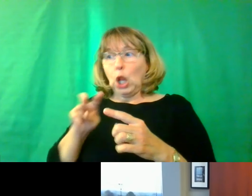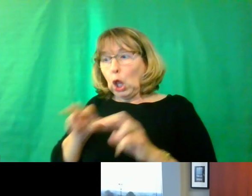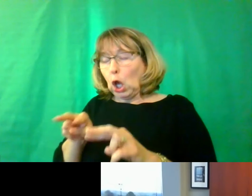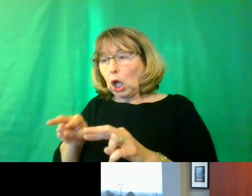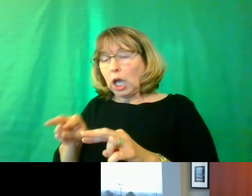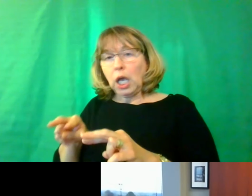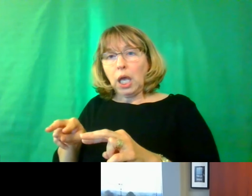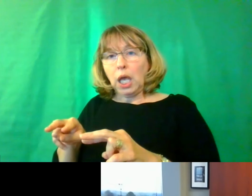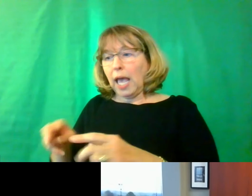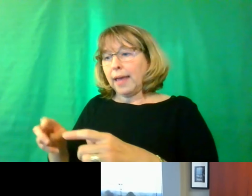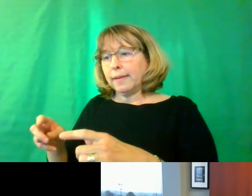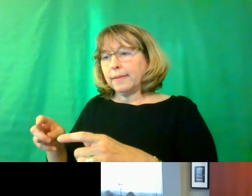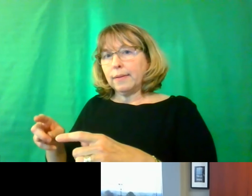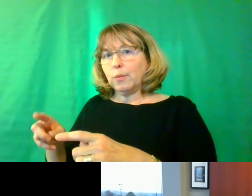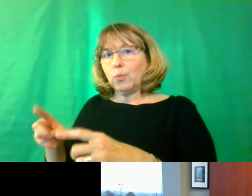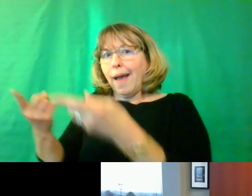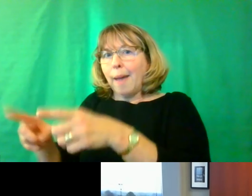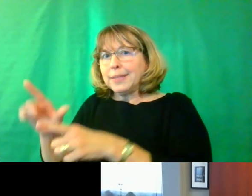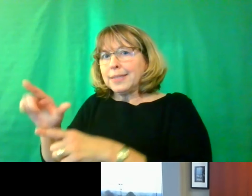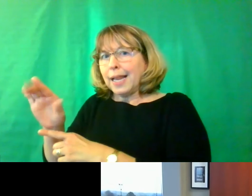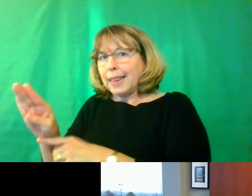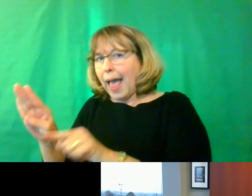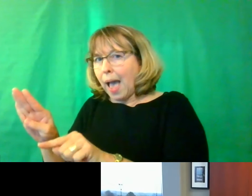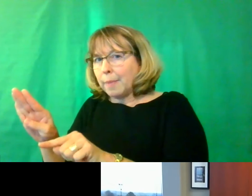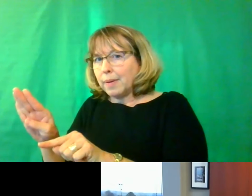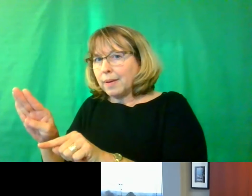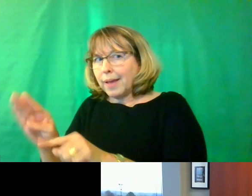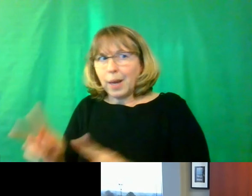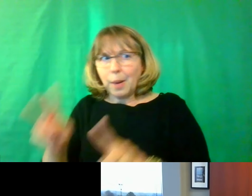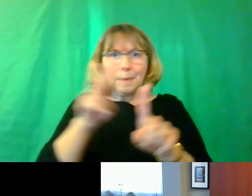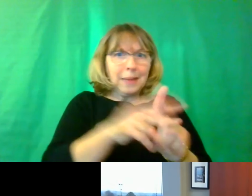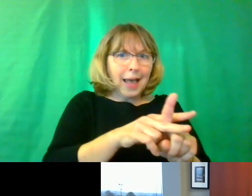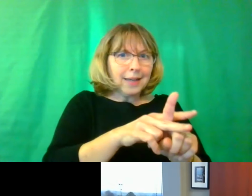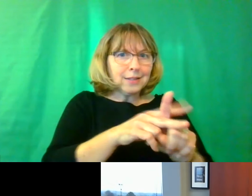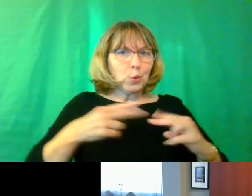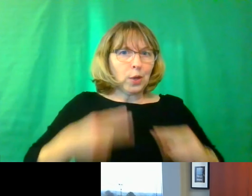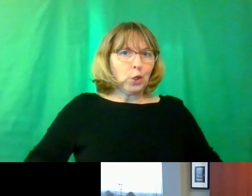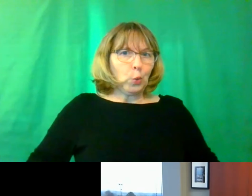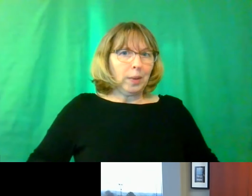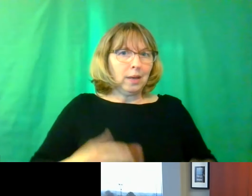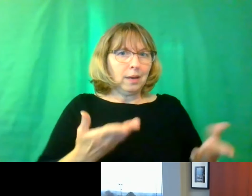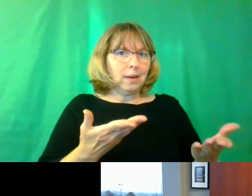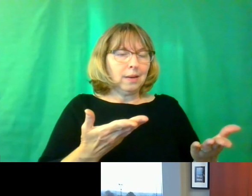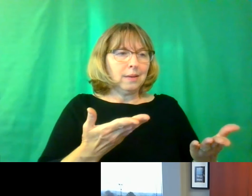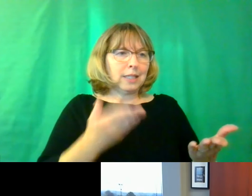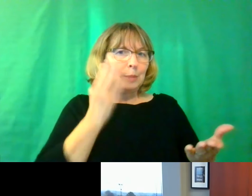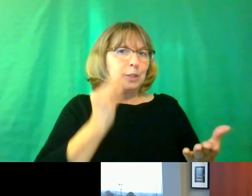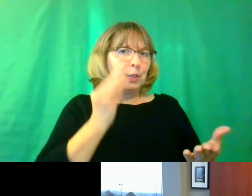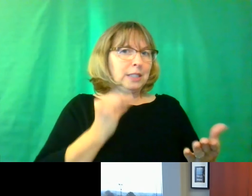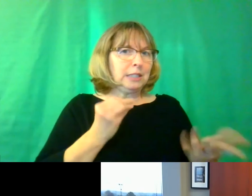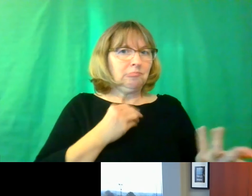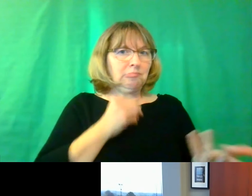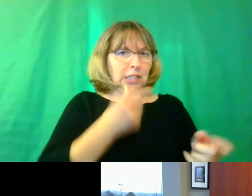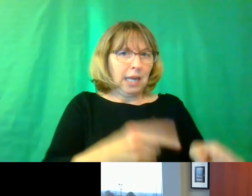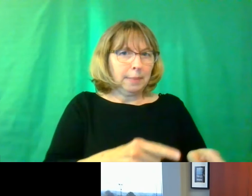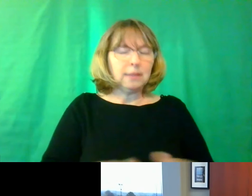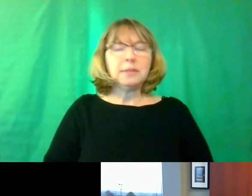very concerned about that. Yeah. And then I'll just ask one last question, and it goes back to the data that you presented